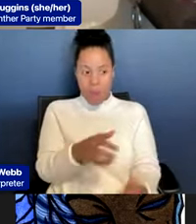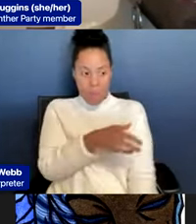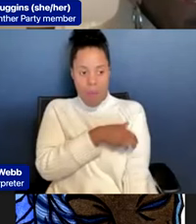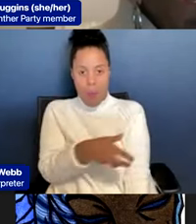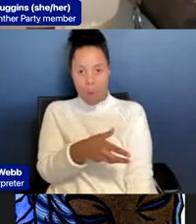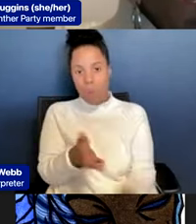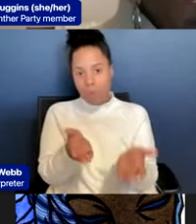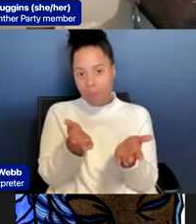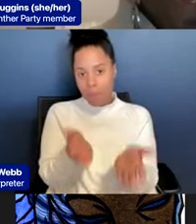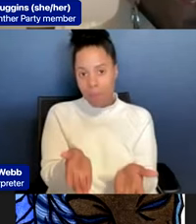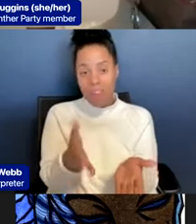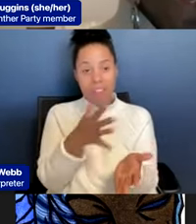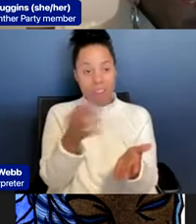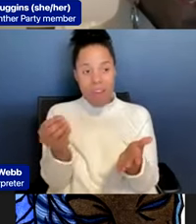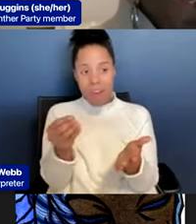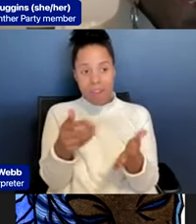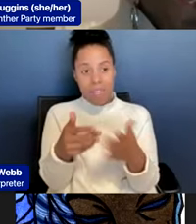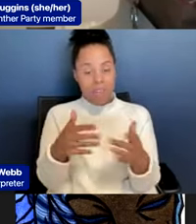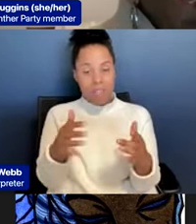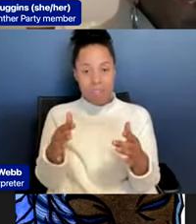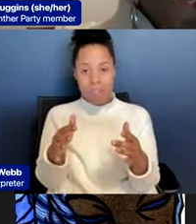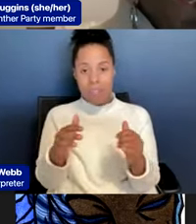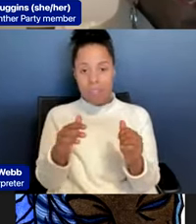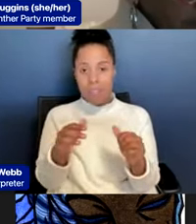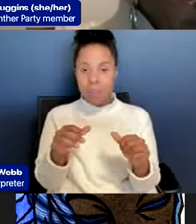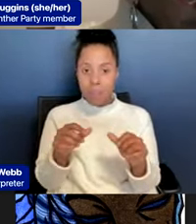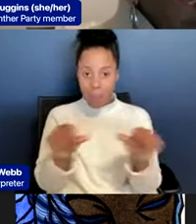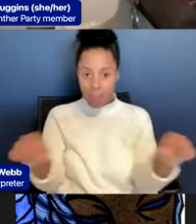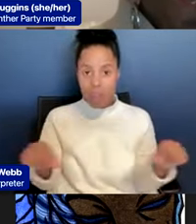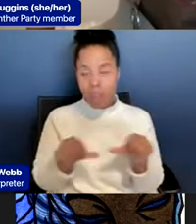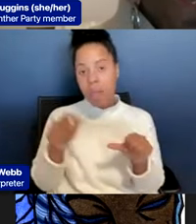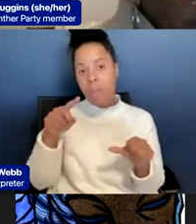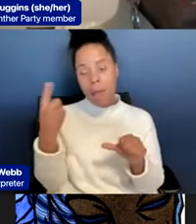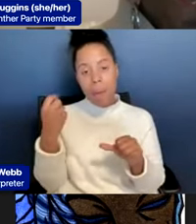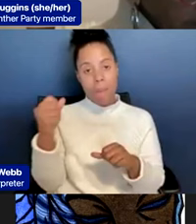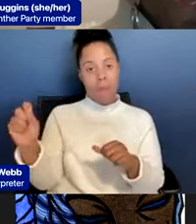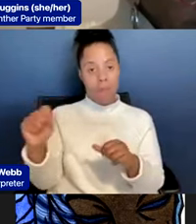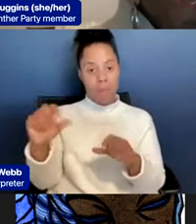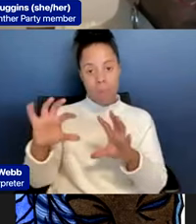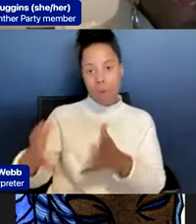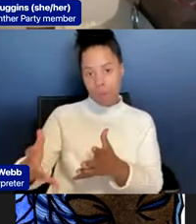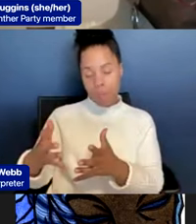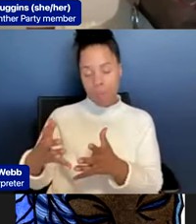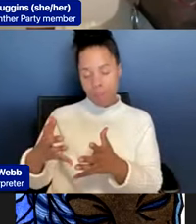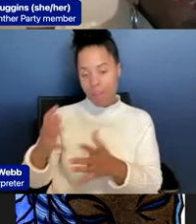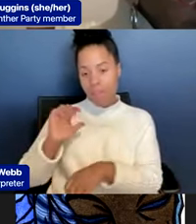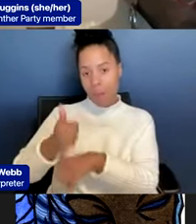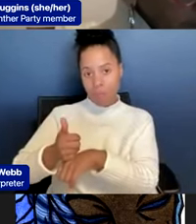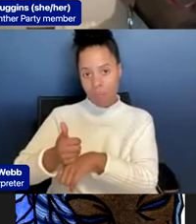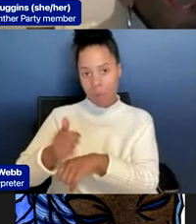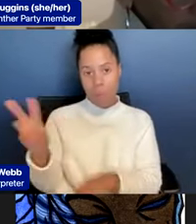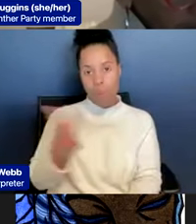That even spatially, the Black Panther Party being founded in West Oakland with his back towards the